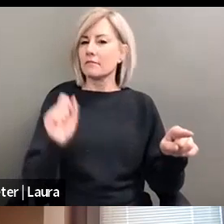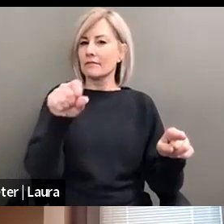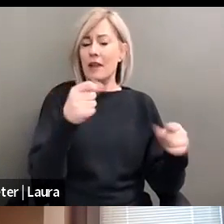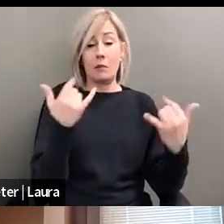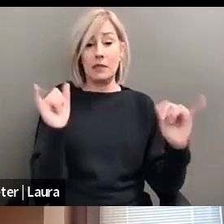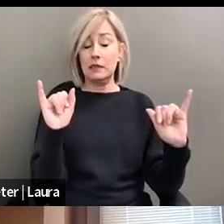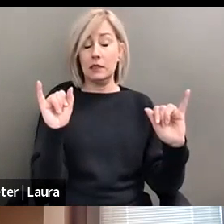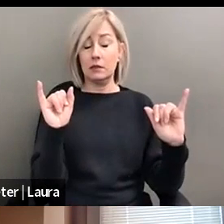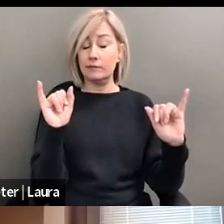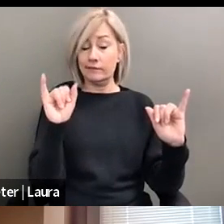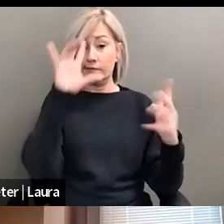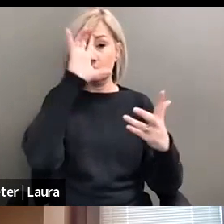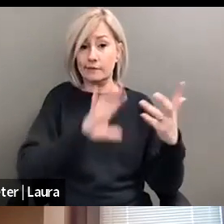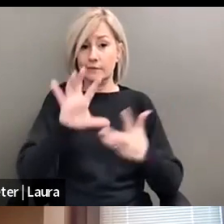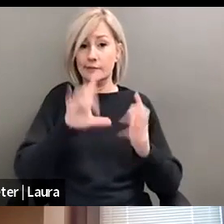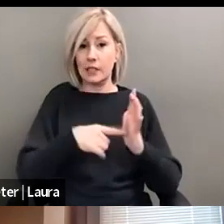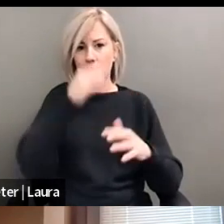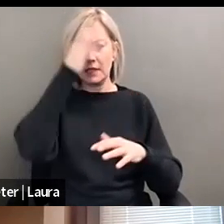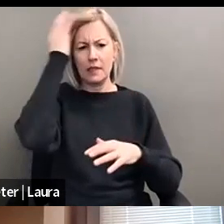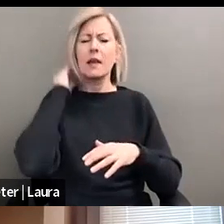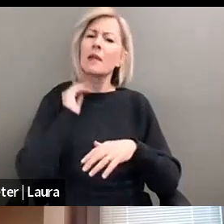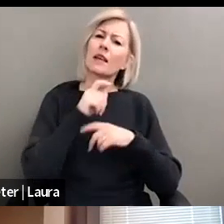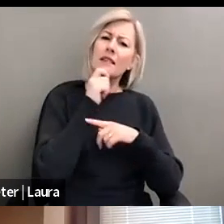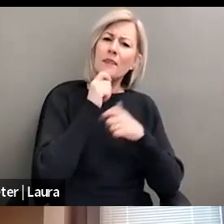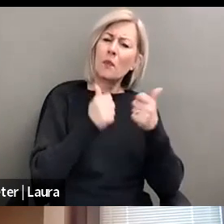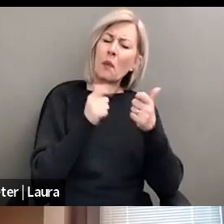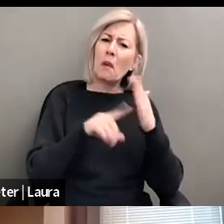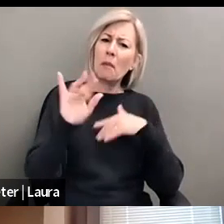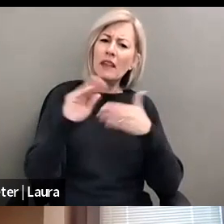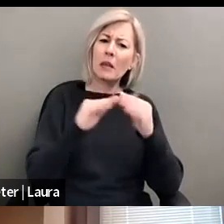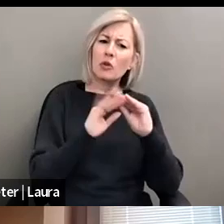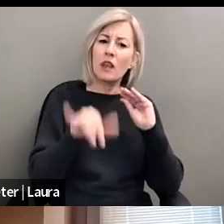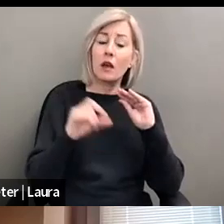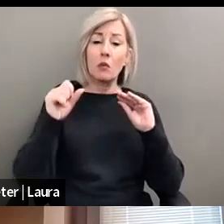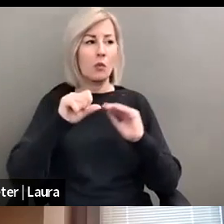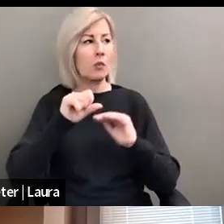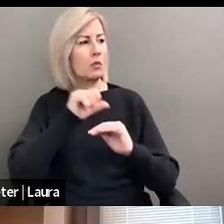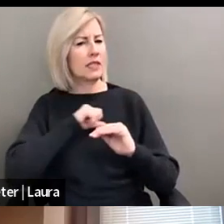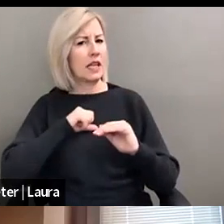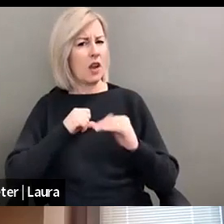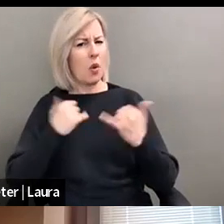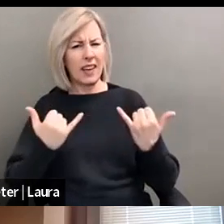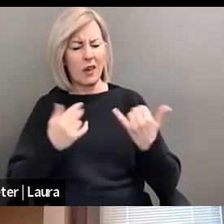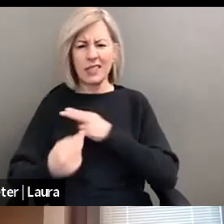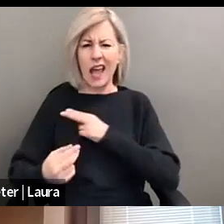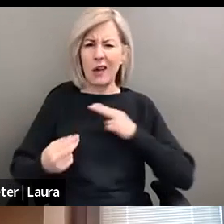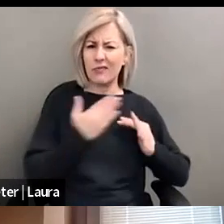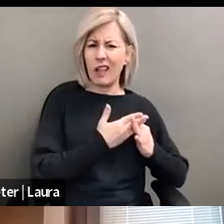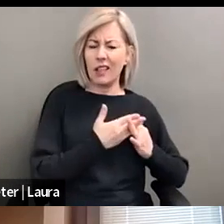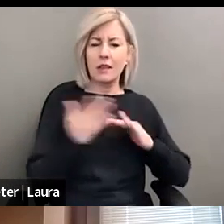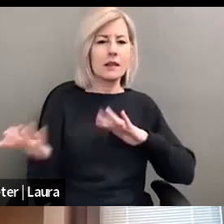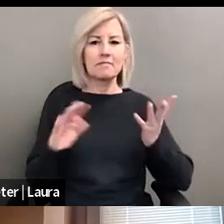baffled sometimes when I'll say, what bill number was that? Oh, it's Senate file. Well, wait a minute, now it's House file, you know,